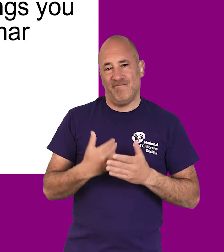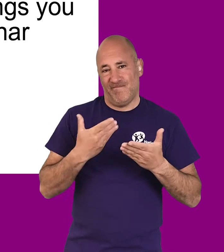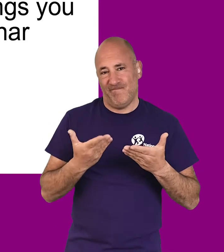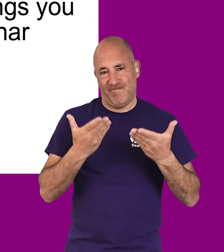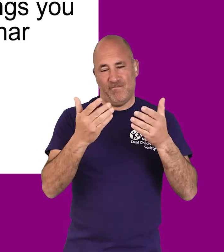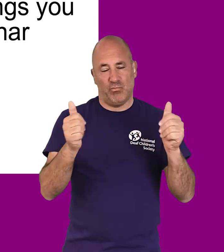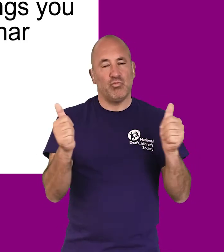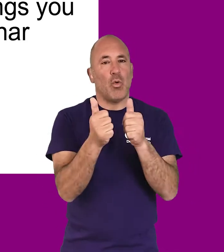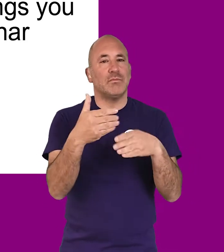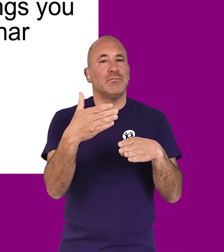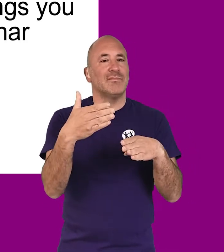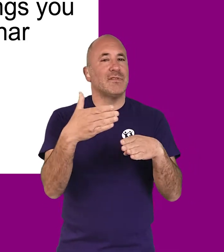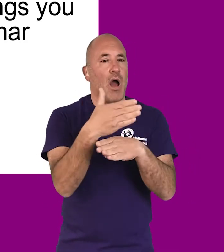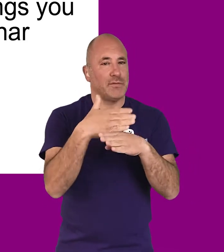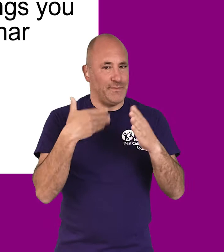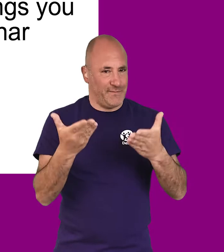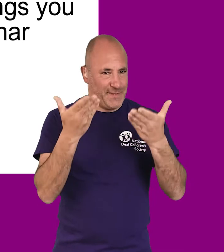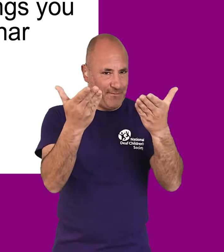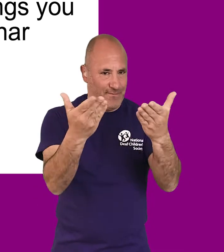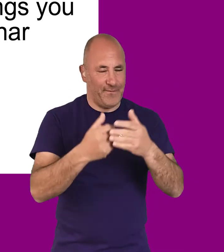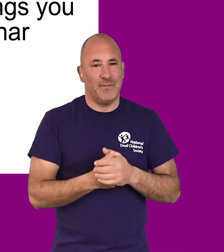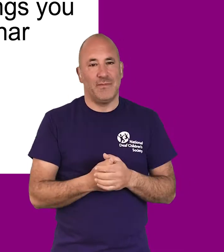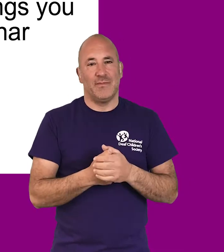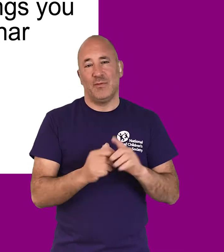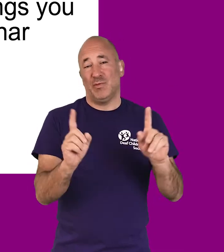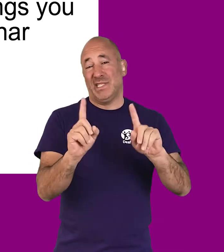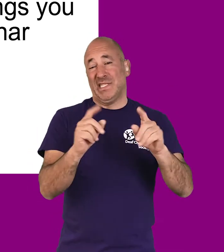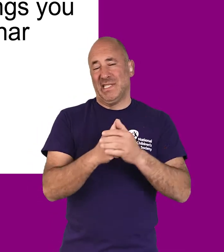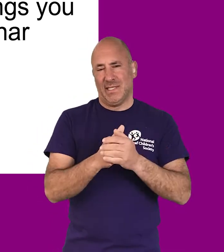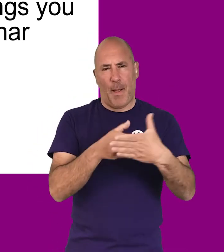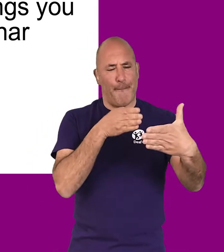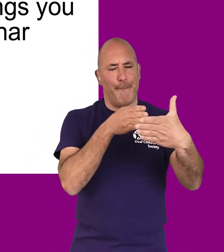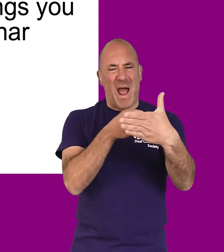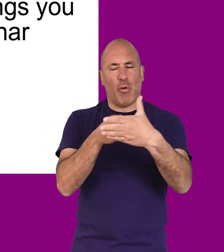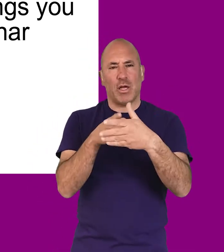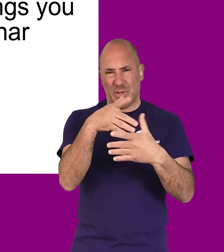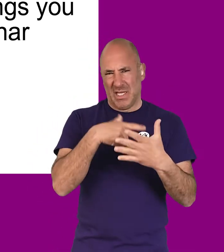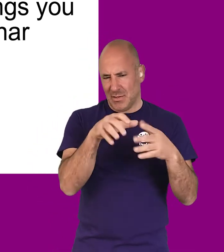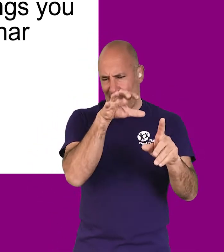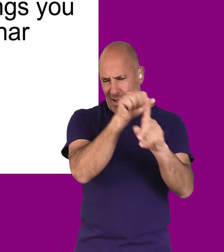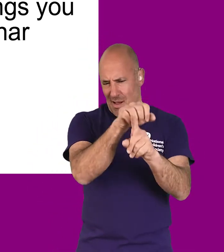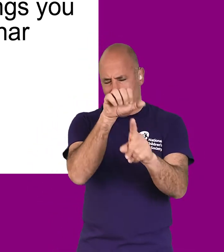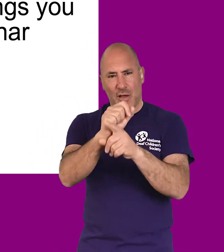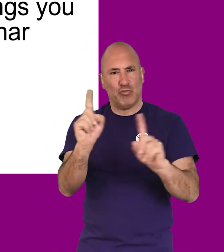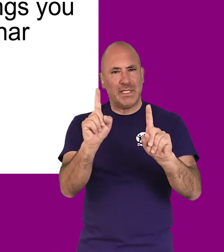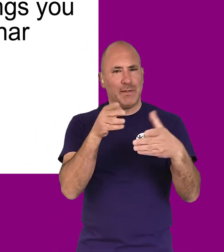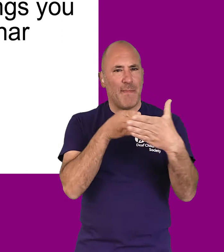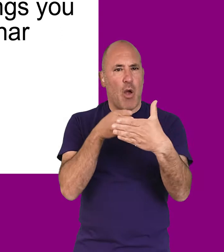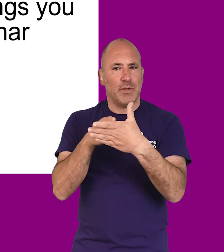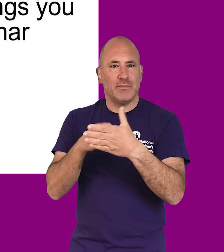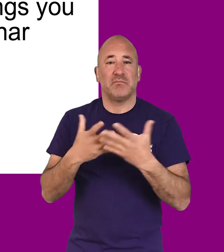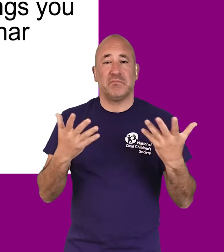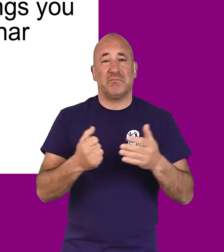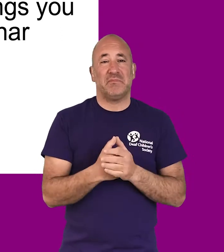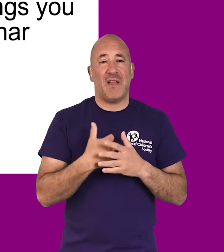And we're going to give you a short task. So this is about identifying barriers.